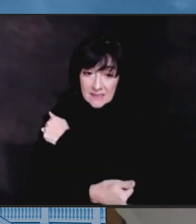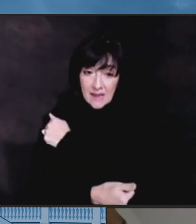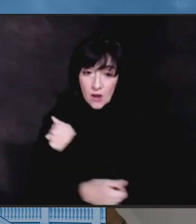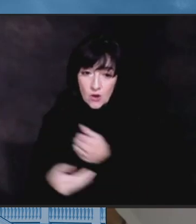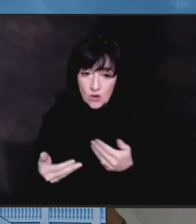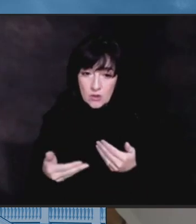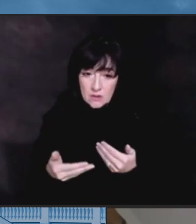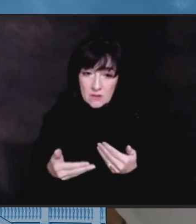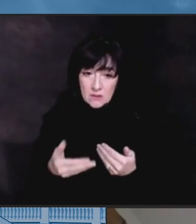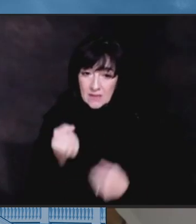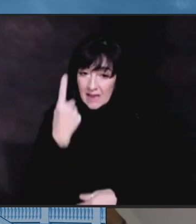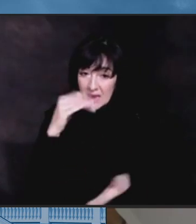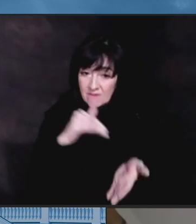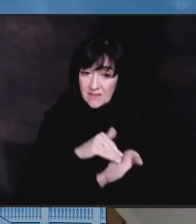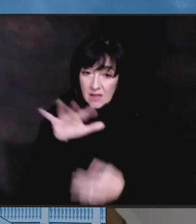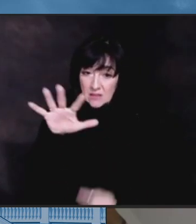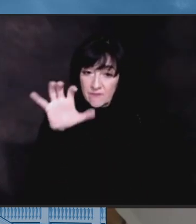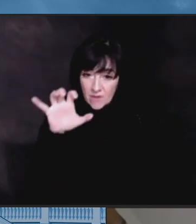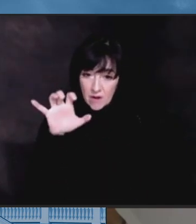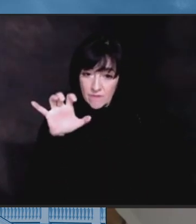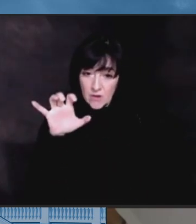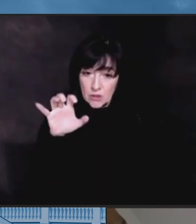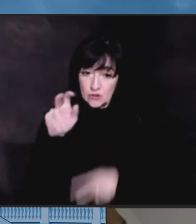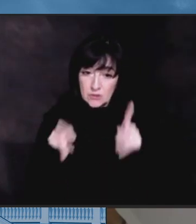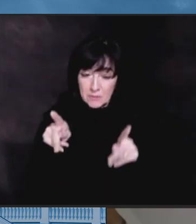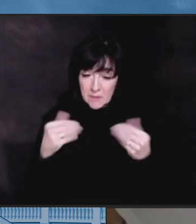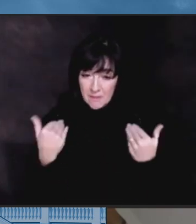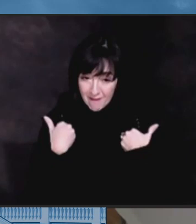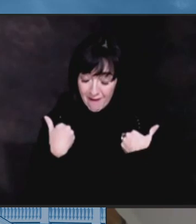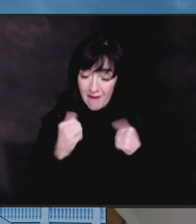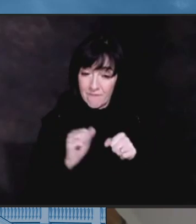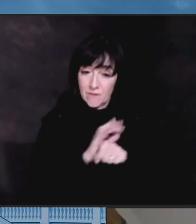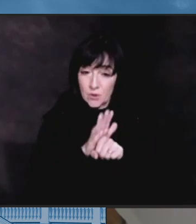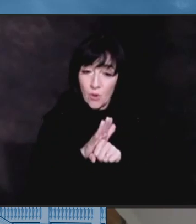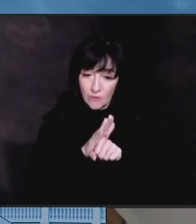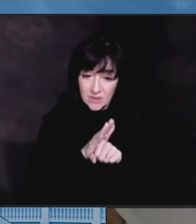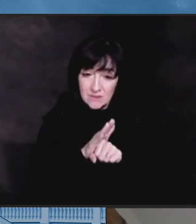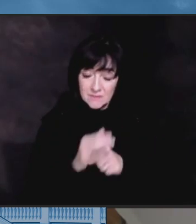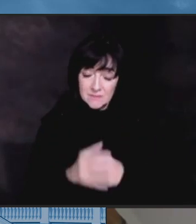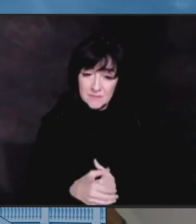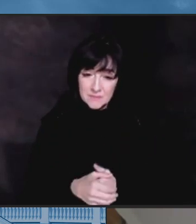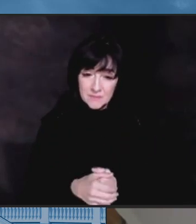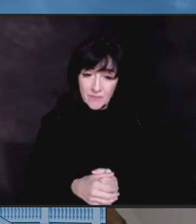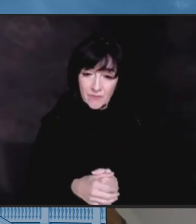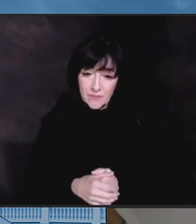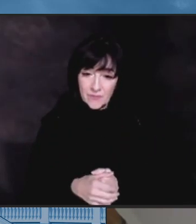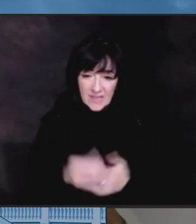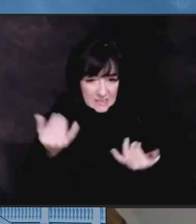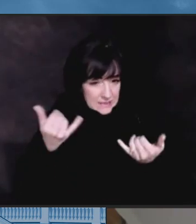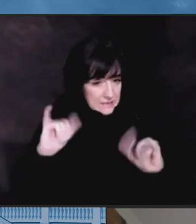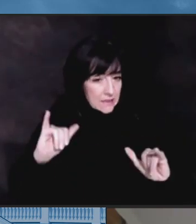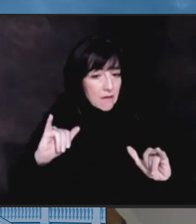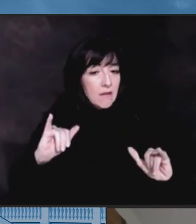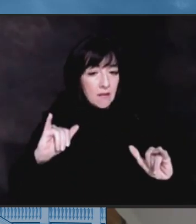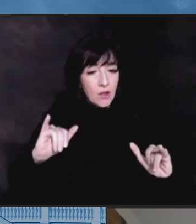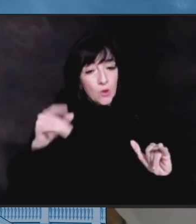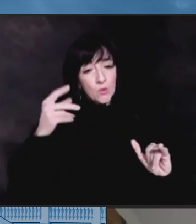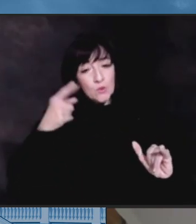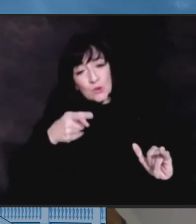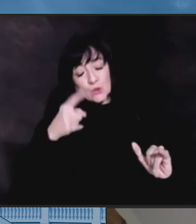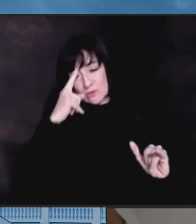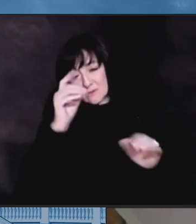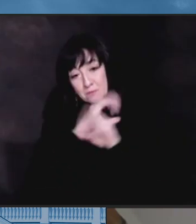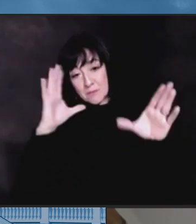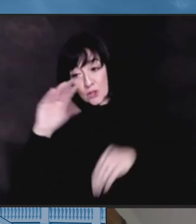11,500 positive cases. Again, one of the, probably still the highest as a percentage of the